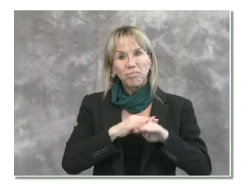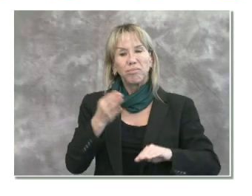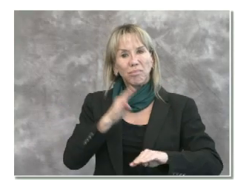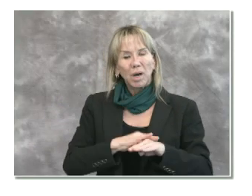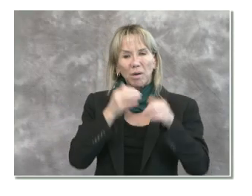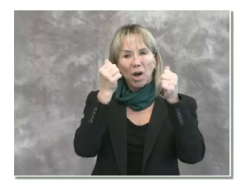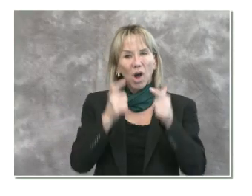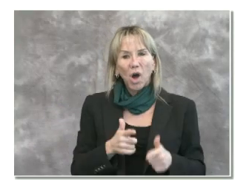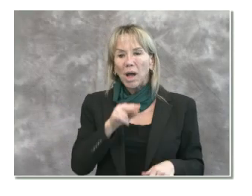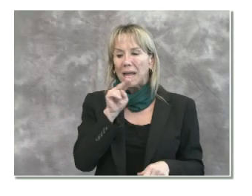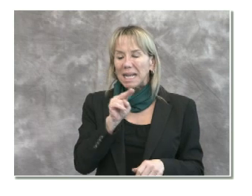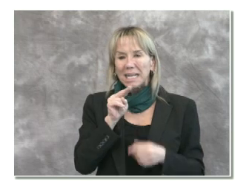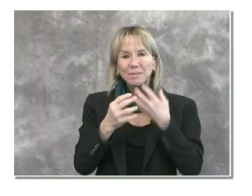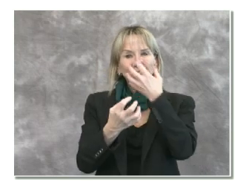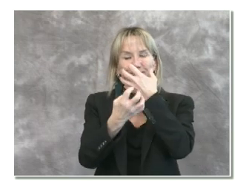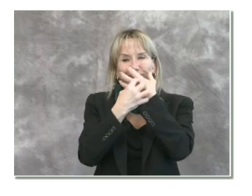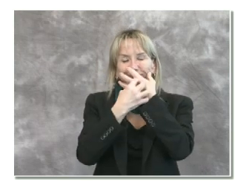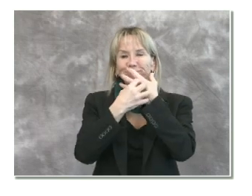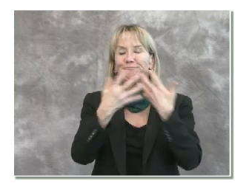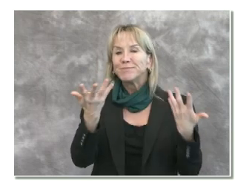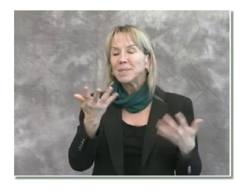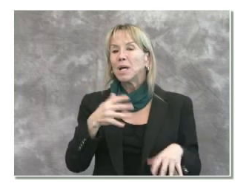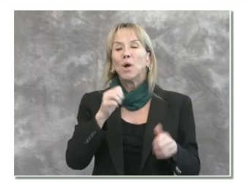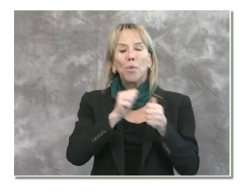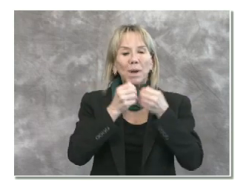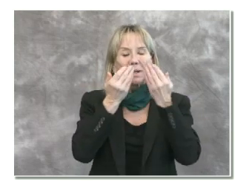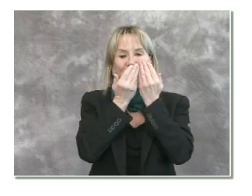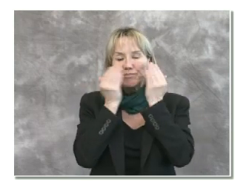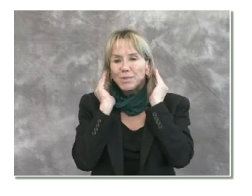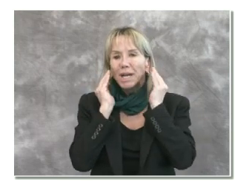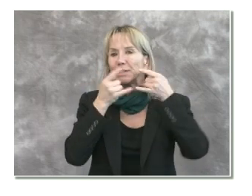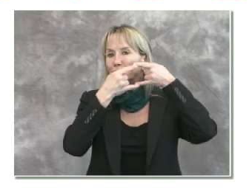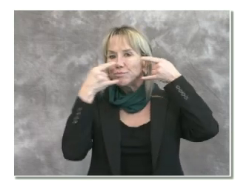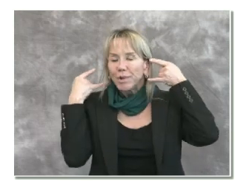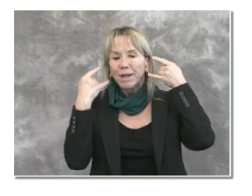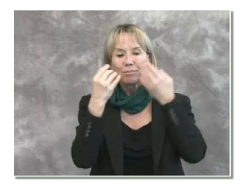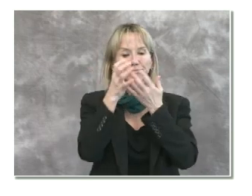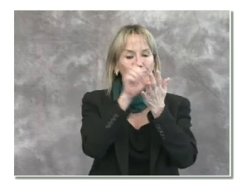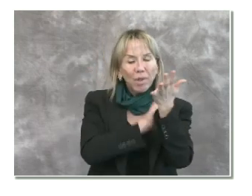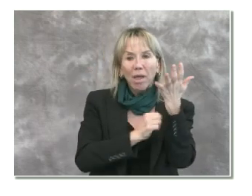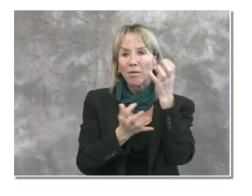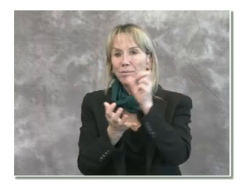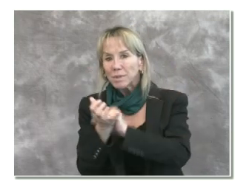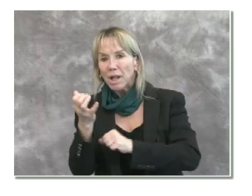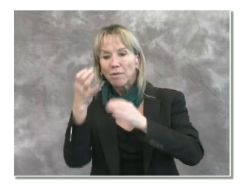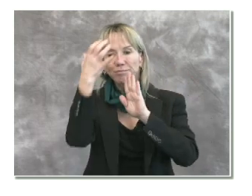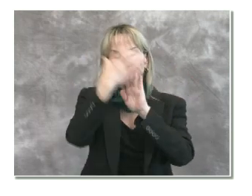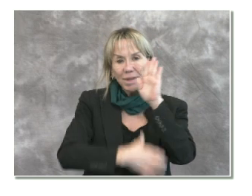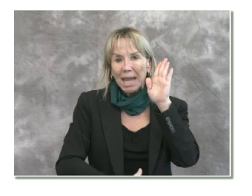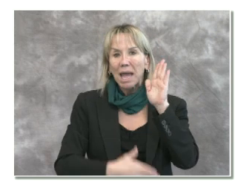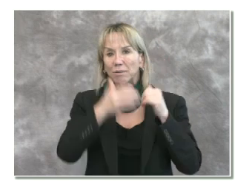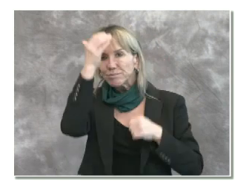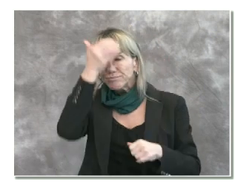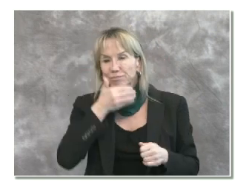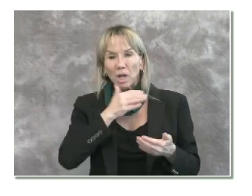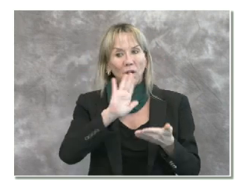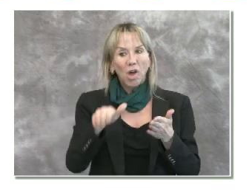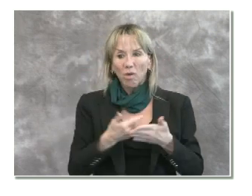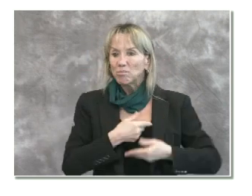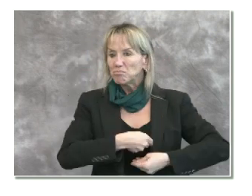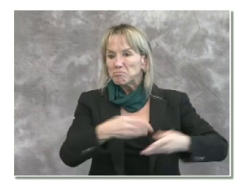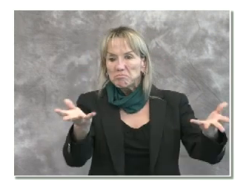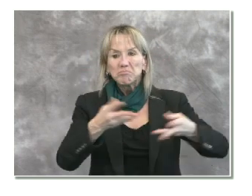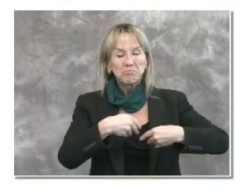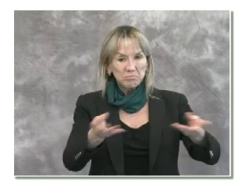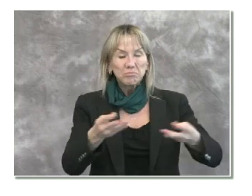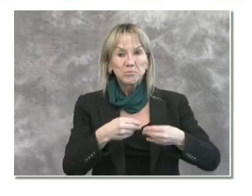more N95 respirators, surgical face masks, face shields, goggles, gowns, and gloves, all increasing in our distribution to our health